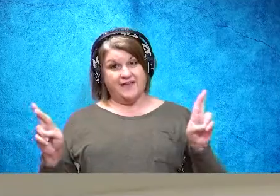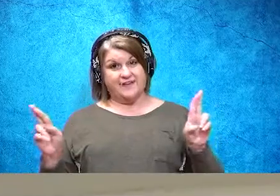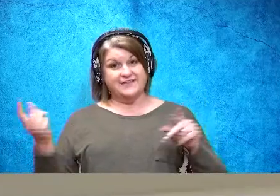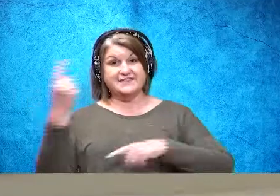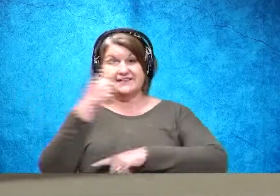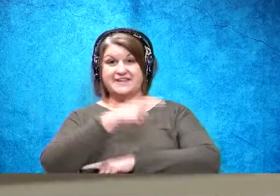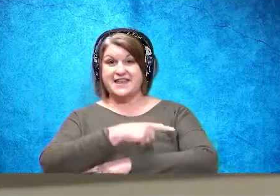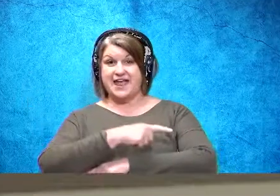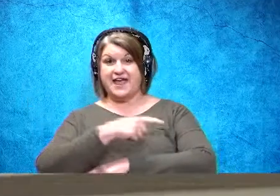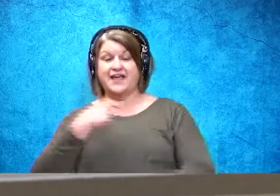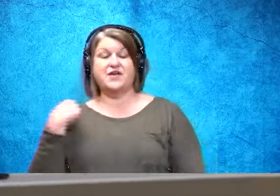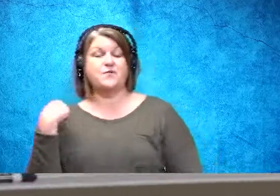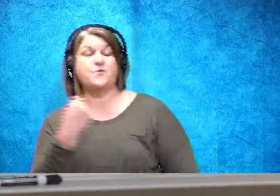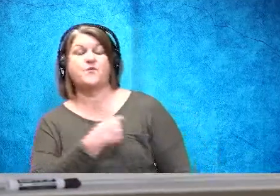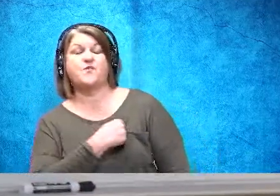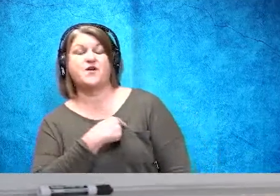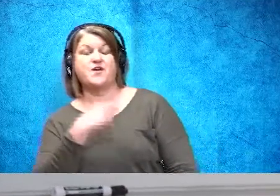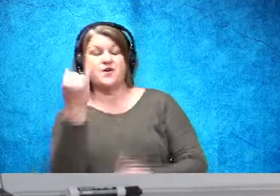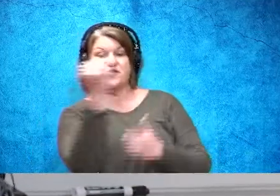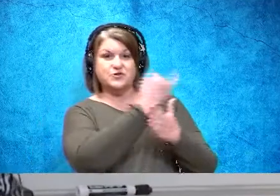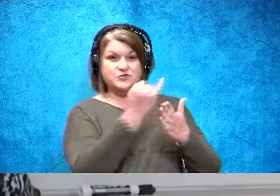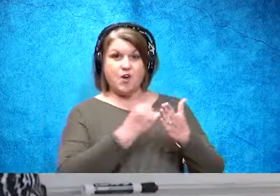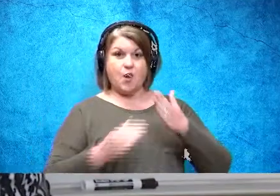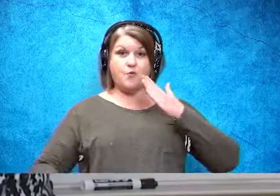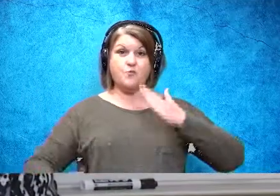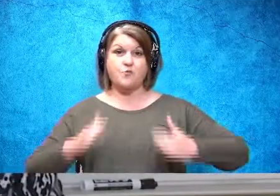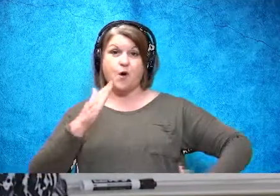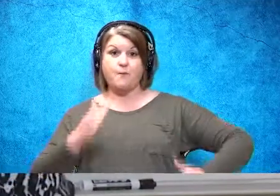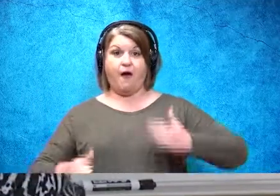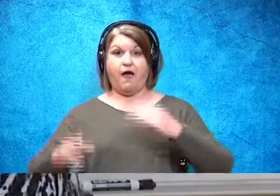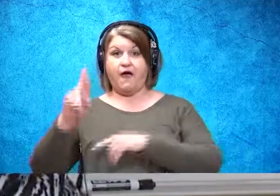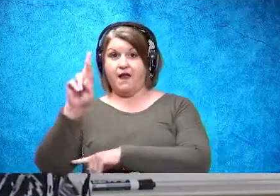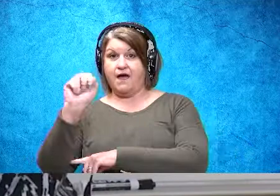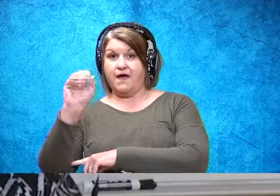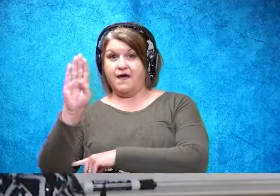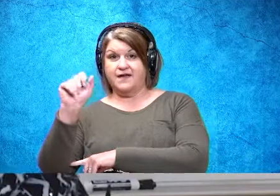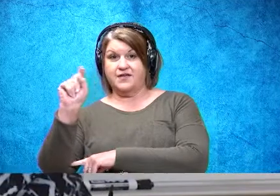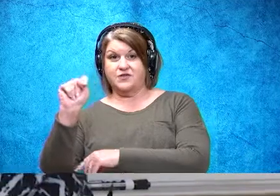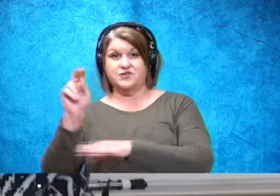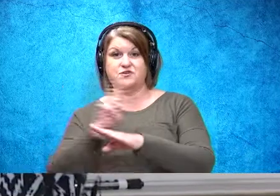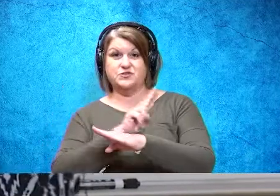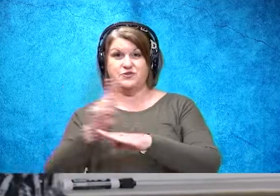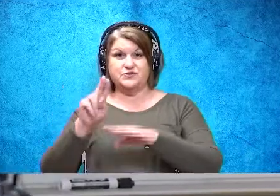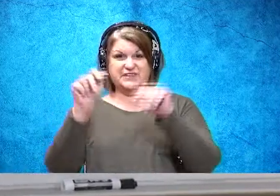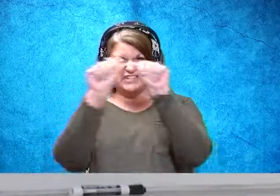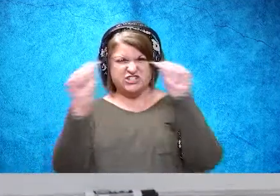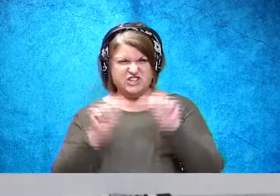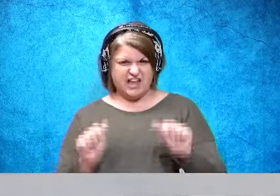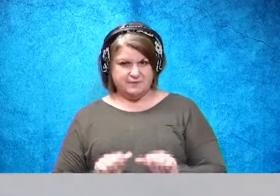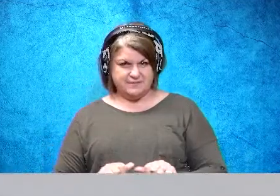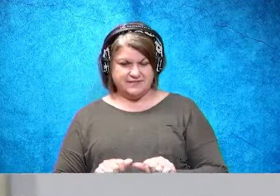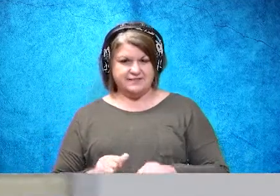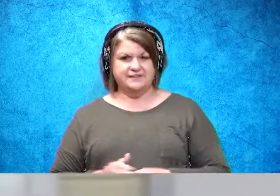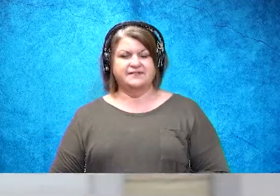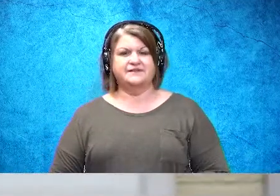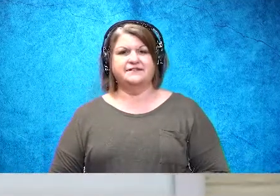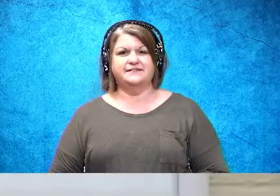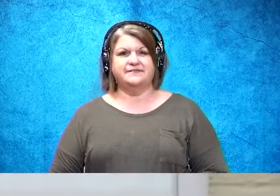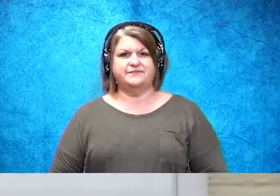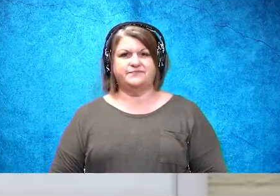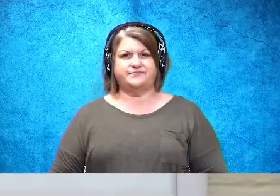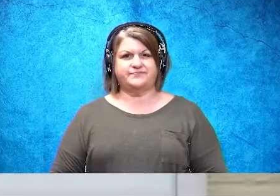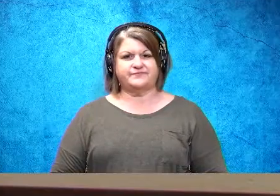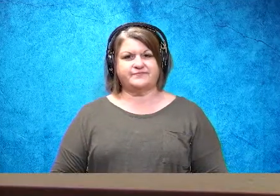going to draw a robot using geometric shapes. So we're going to talk about geometric shapes first this morning.